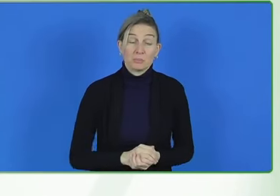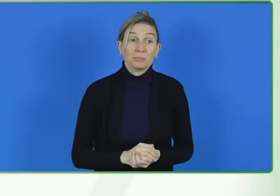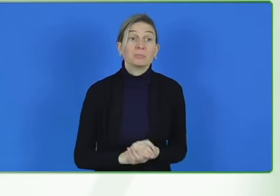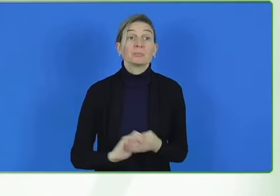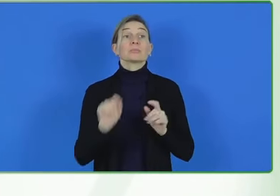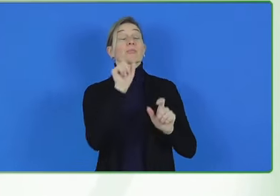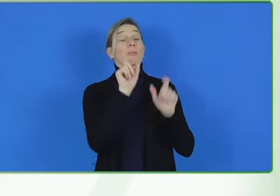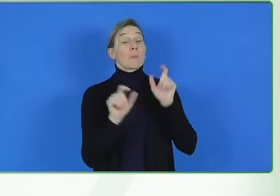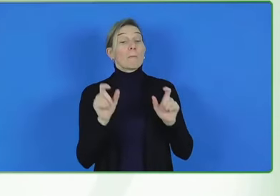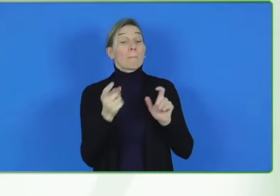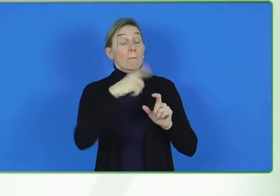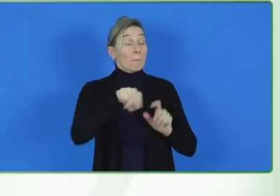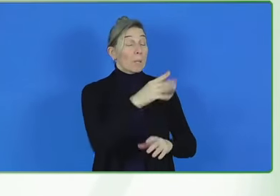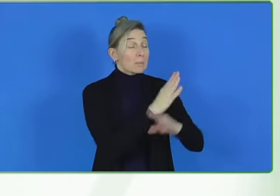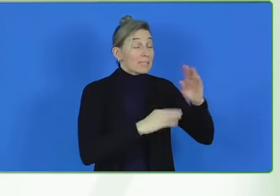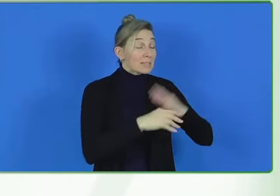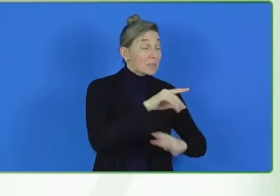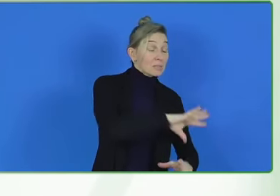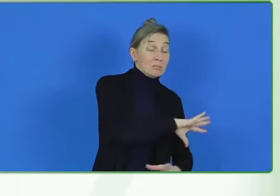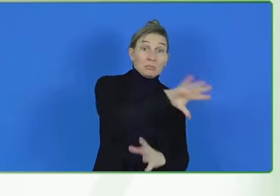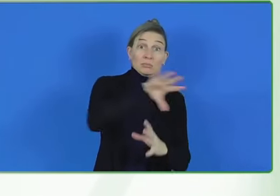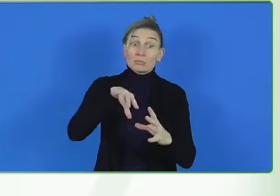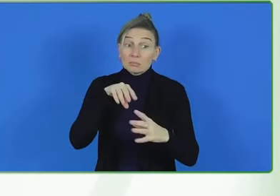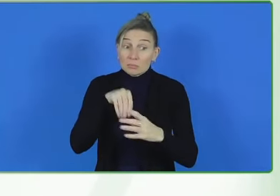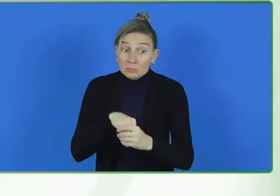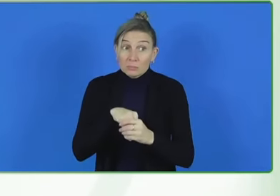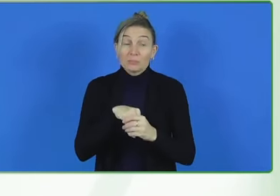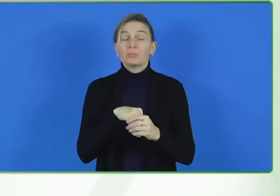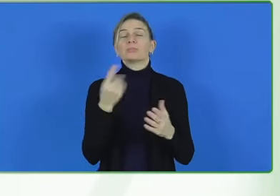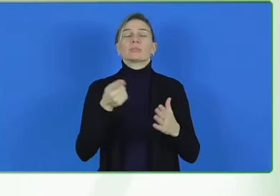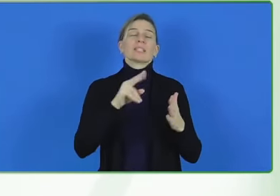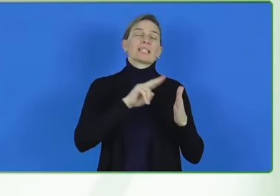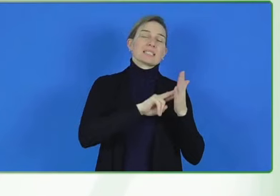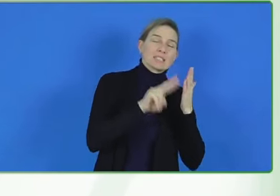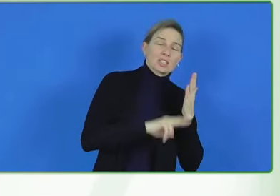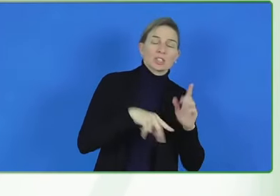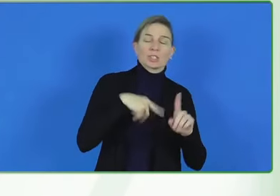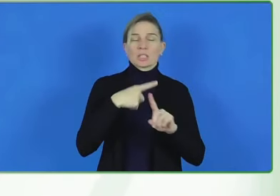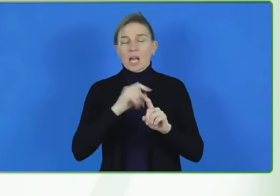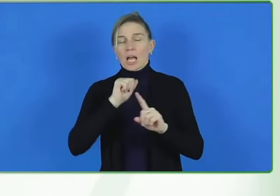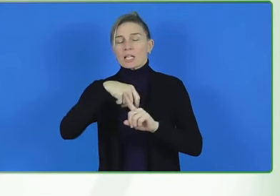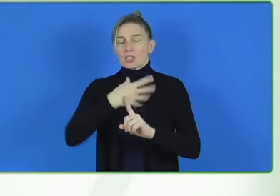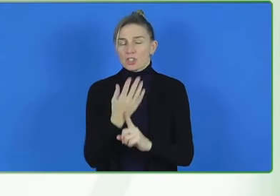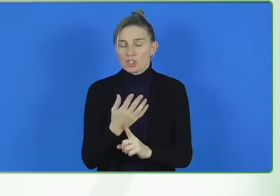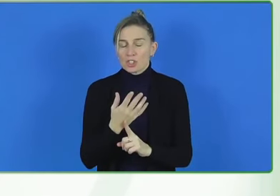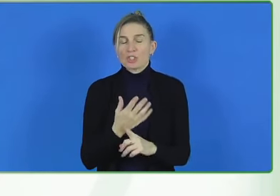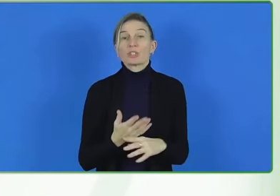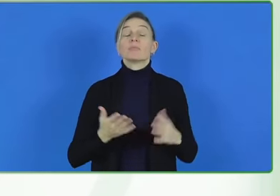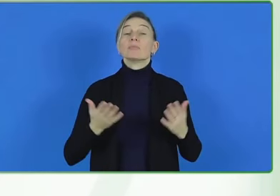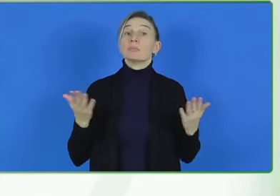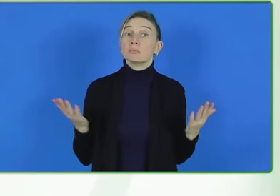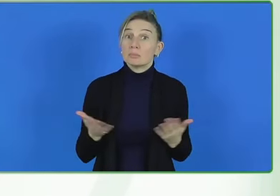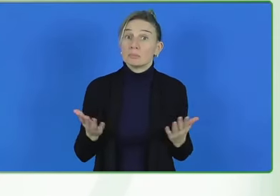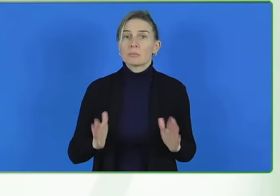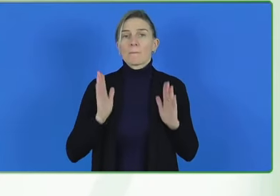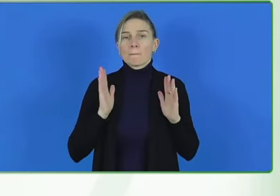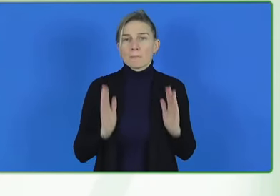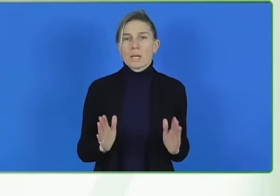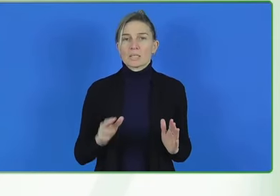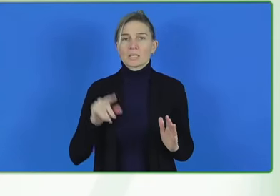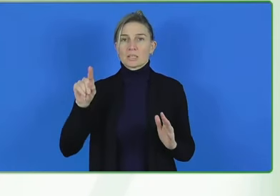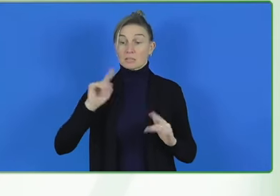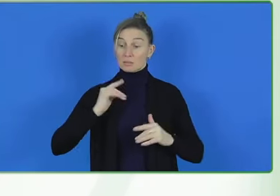in the implementation of the CRPD and the SDGs, it is necessary to adopt a right-based approach that recognizes